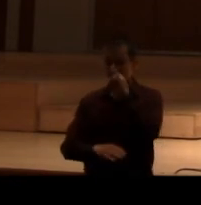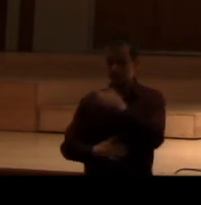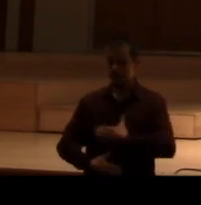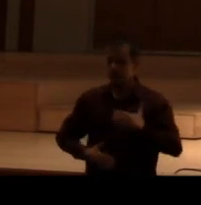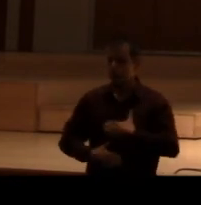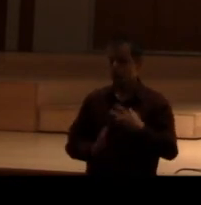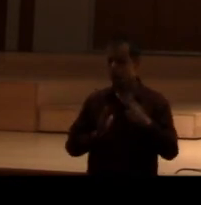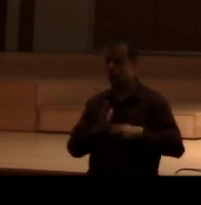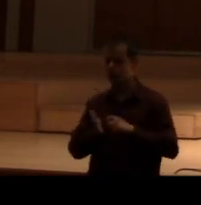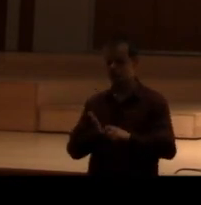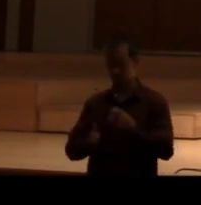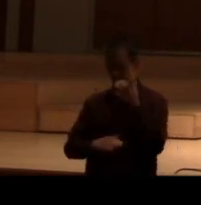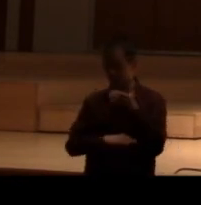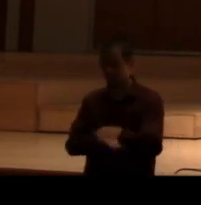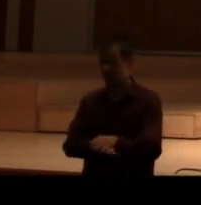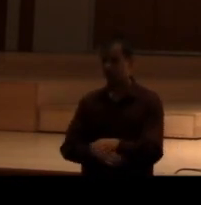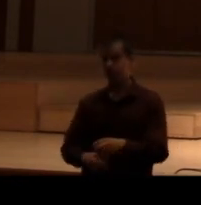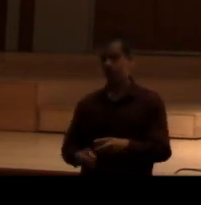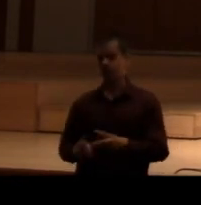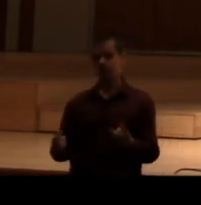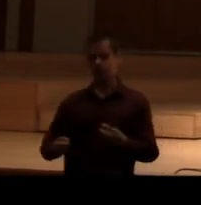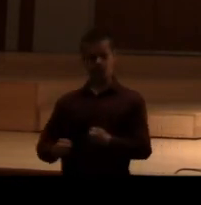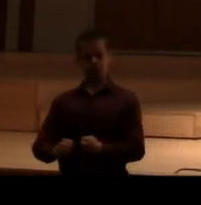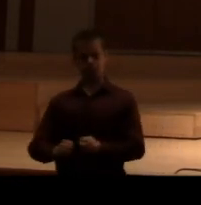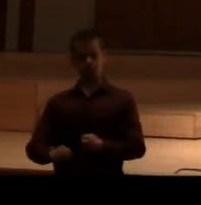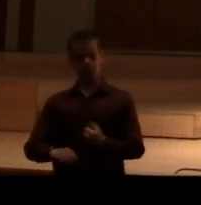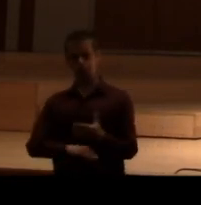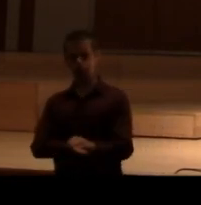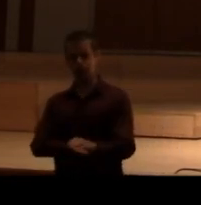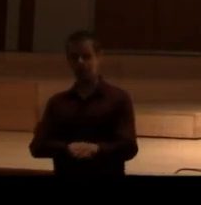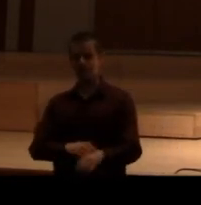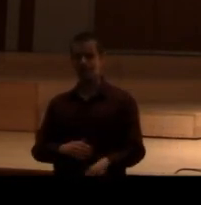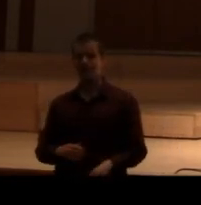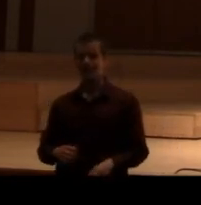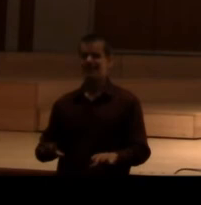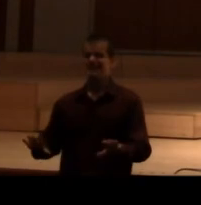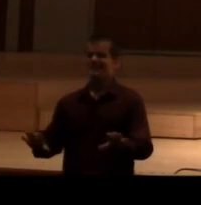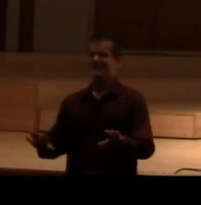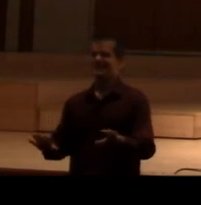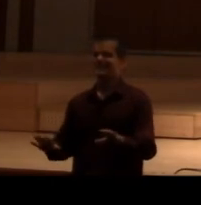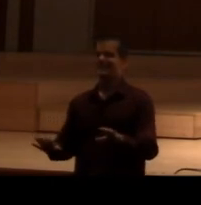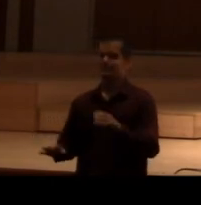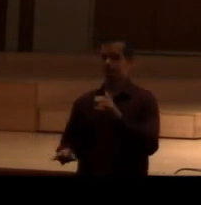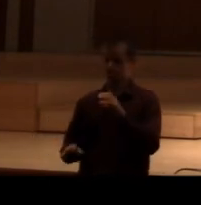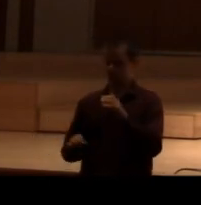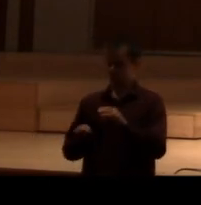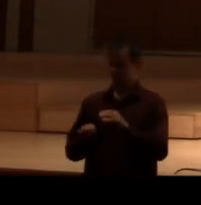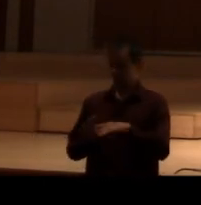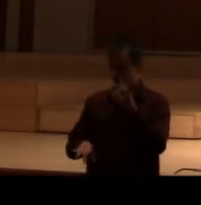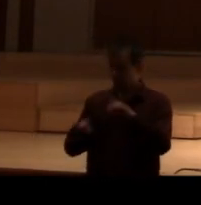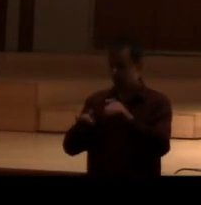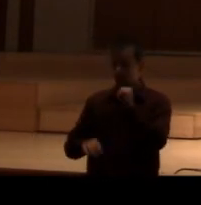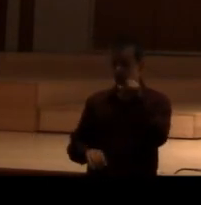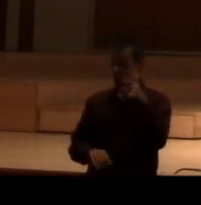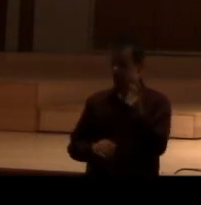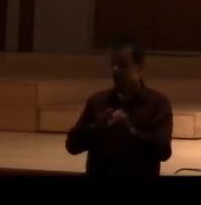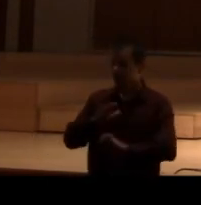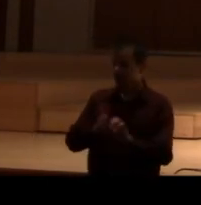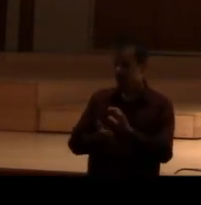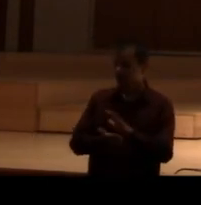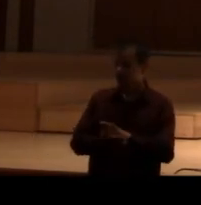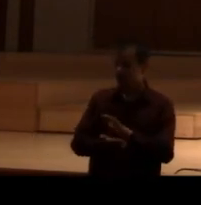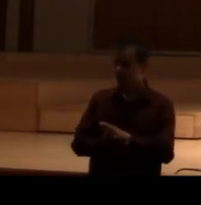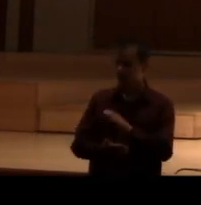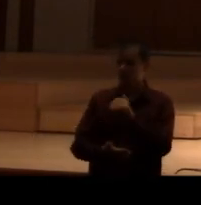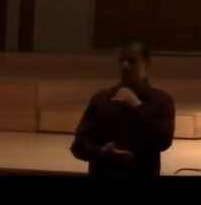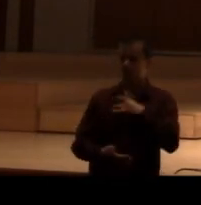writing. I was really forceful about it. As it turns out, it's not just elementary school kids who don't like reading and writing, it's some